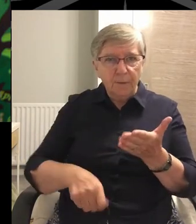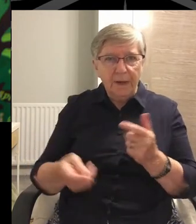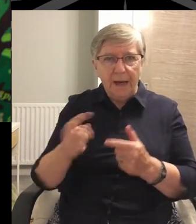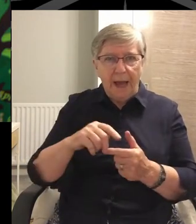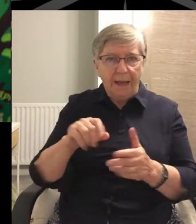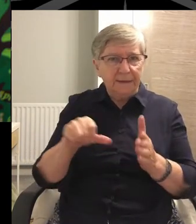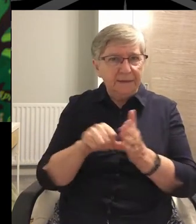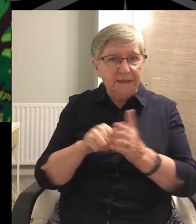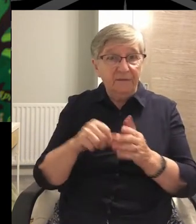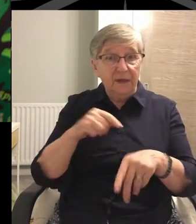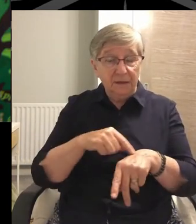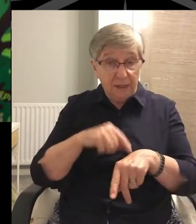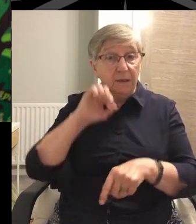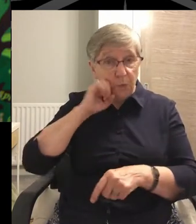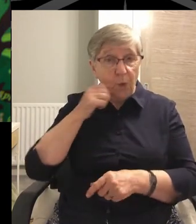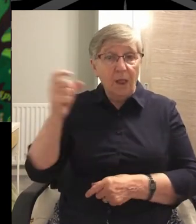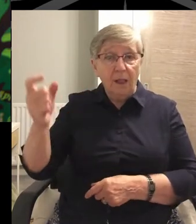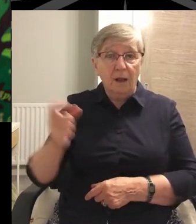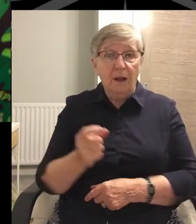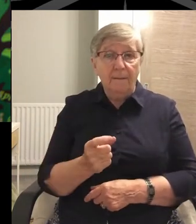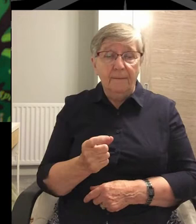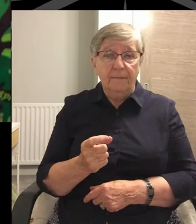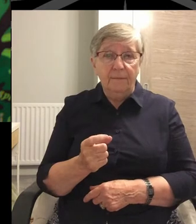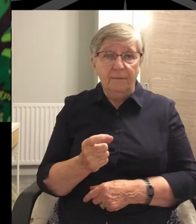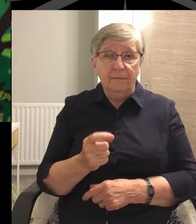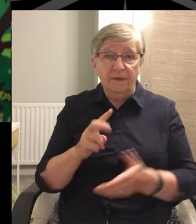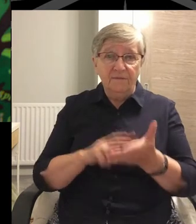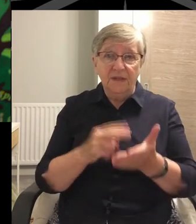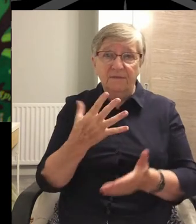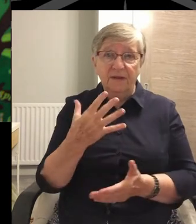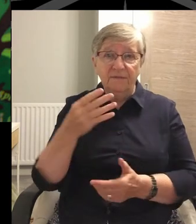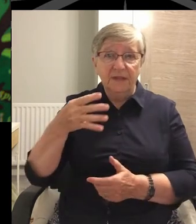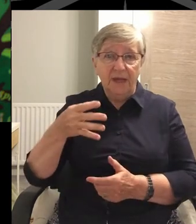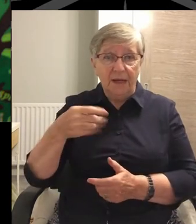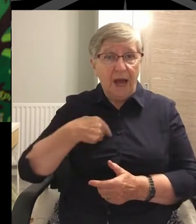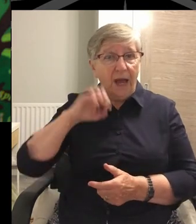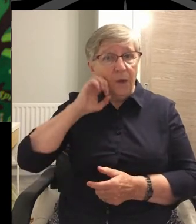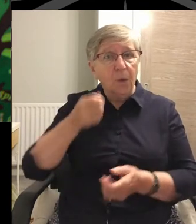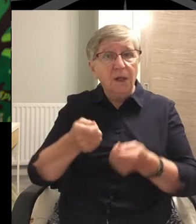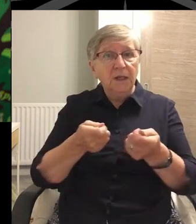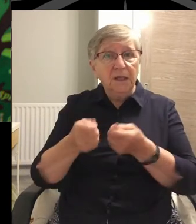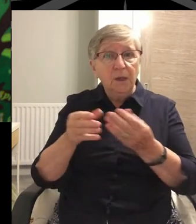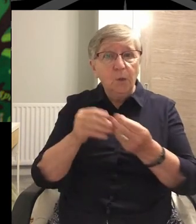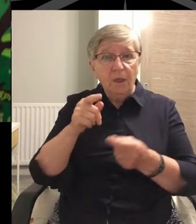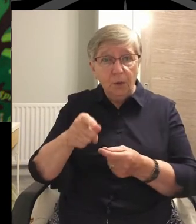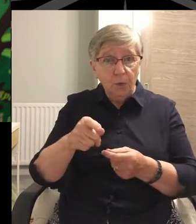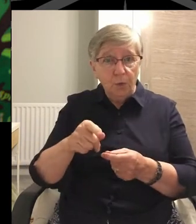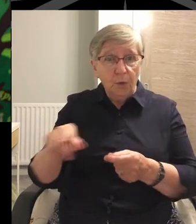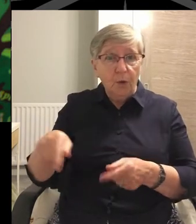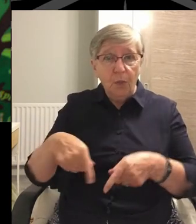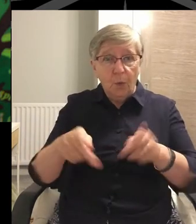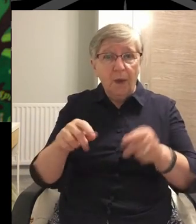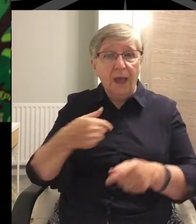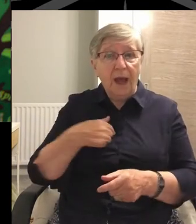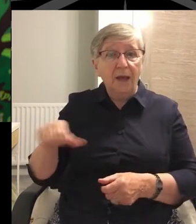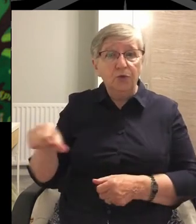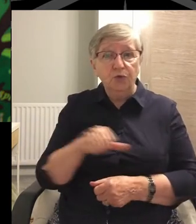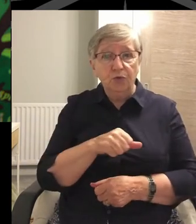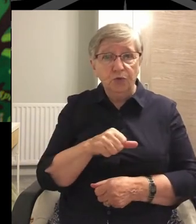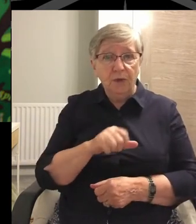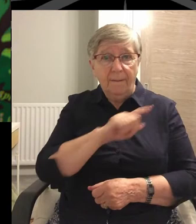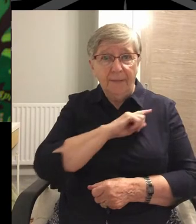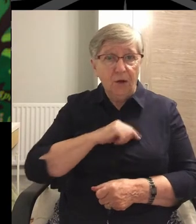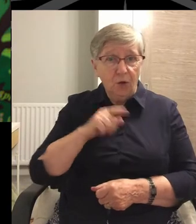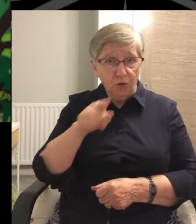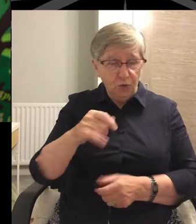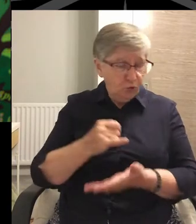Punishment and hard times are going to come. So verse 59, I will deal with you as deserve, you